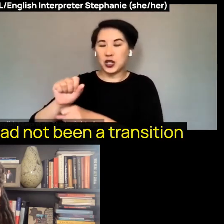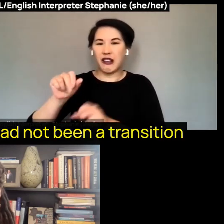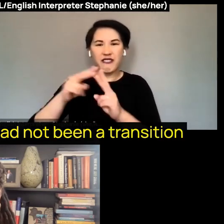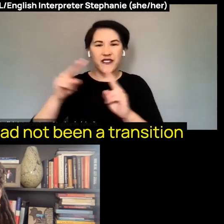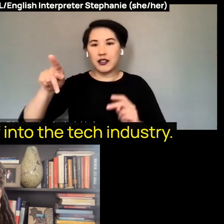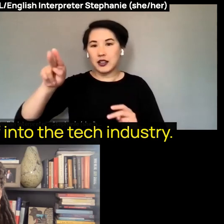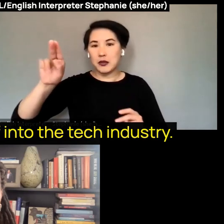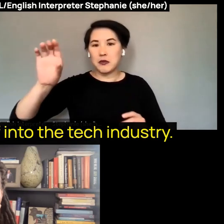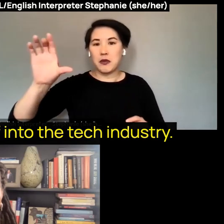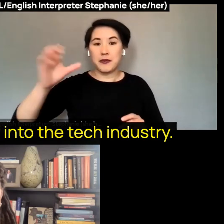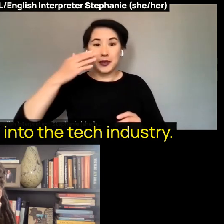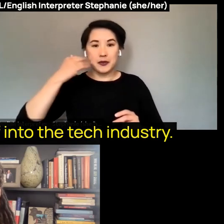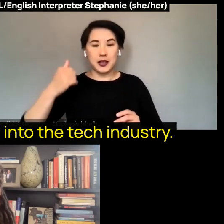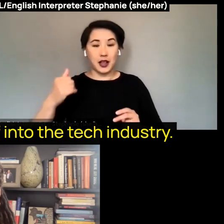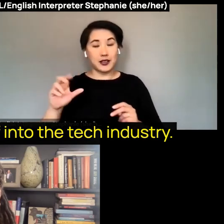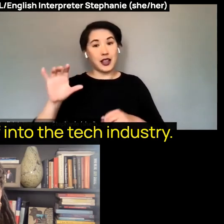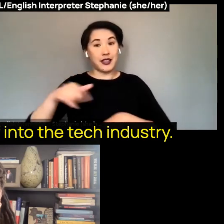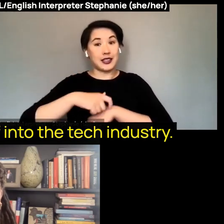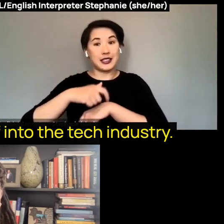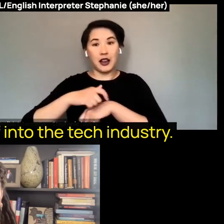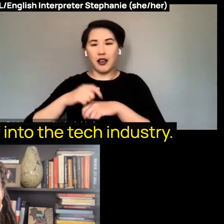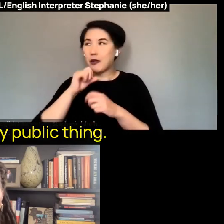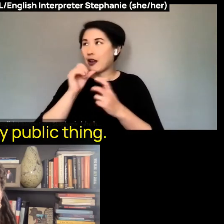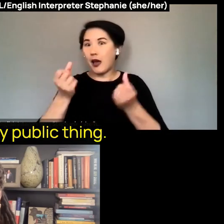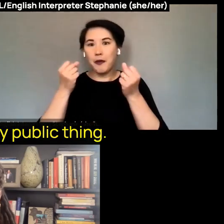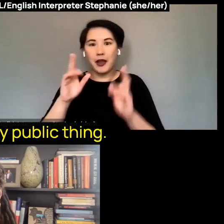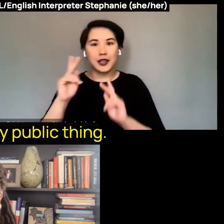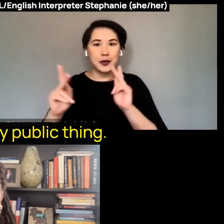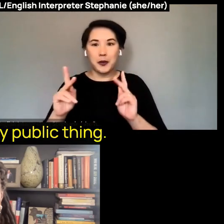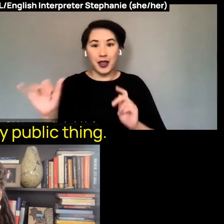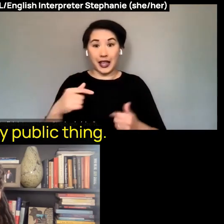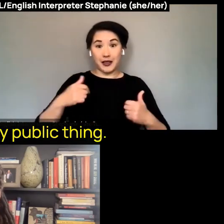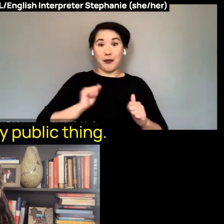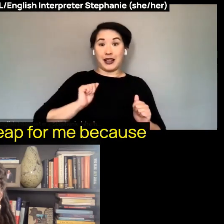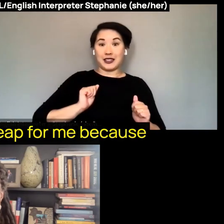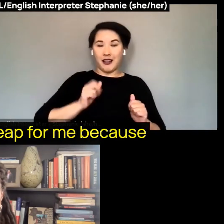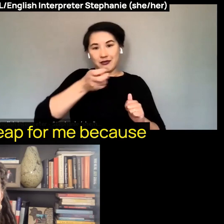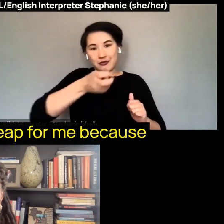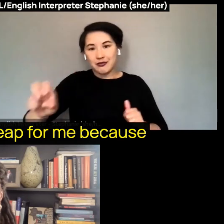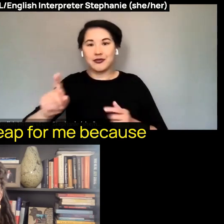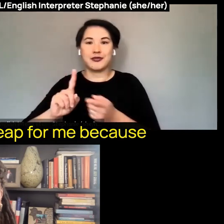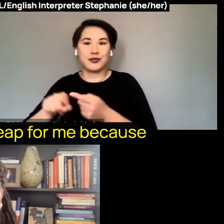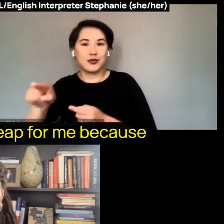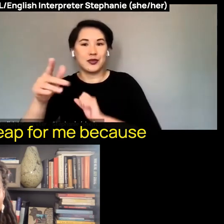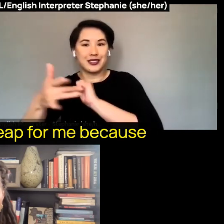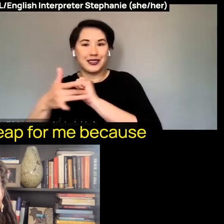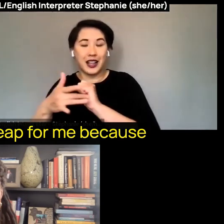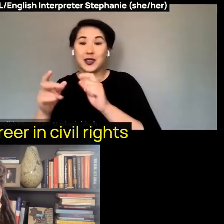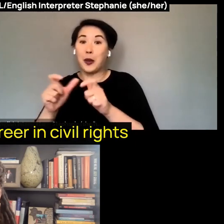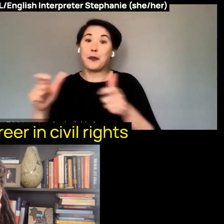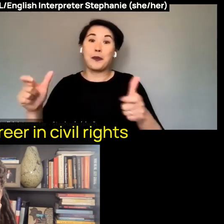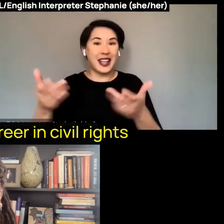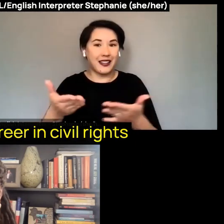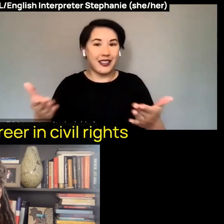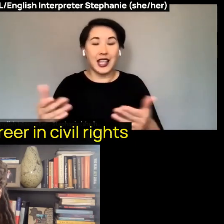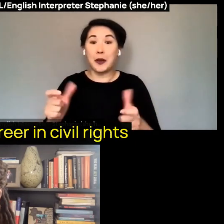a transition for many people like myself into the tech industry. And so it was a very public thing. It was, you know, a big leap for me because